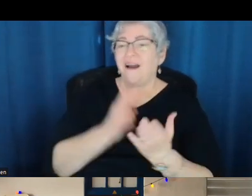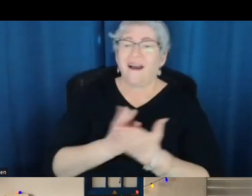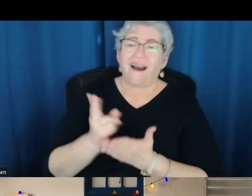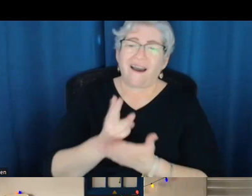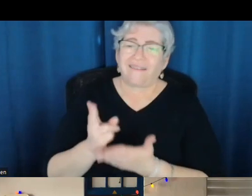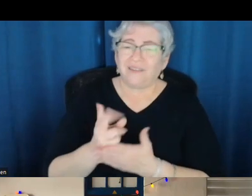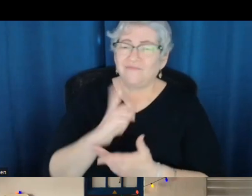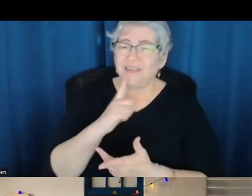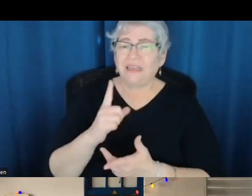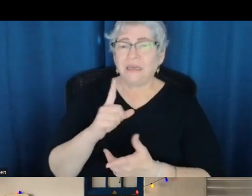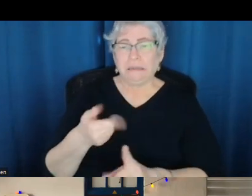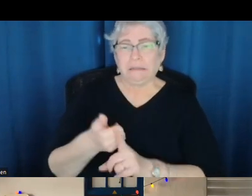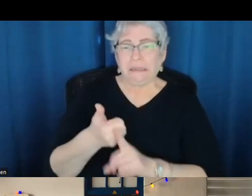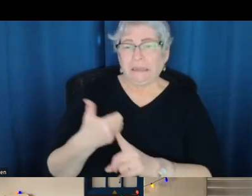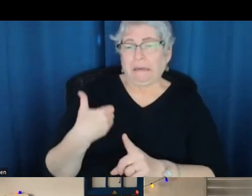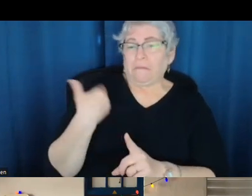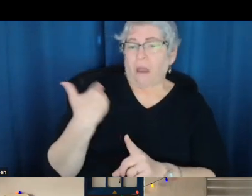unless it's a really young milkweed,